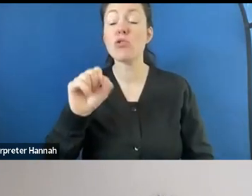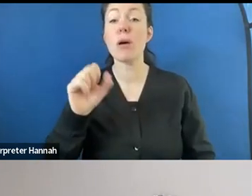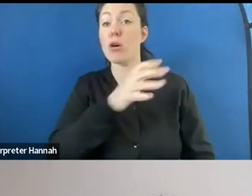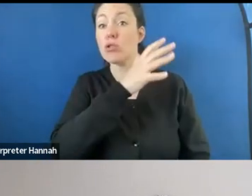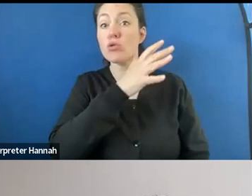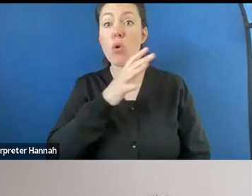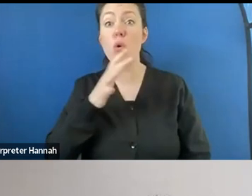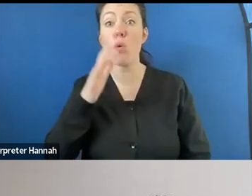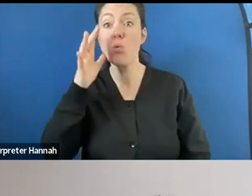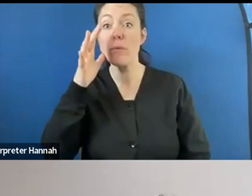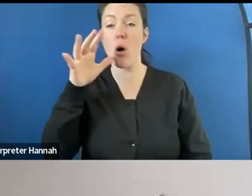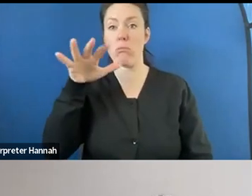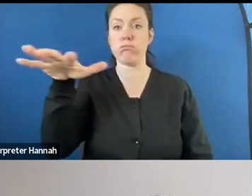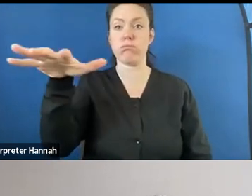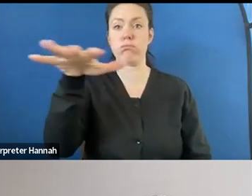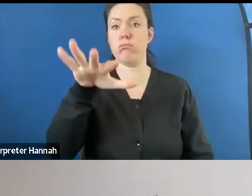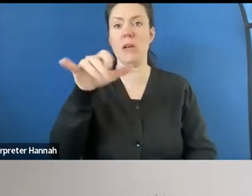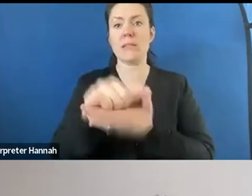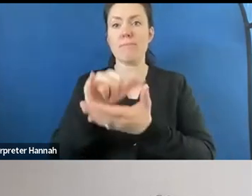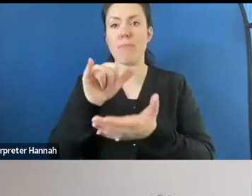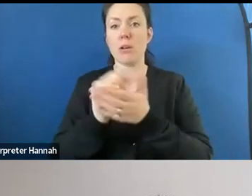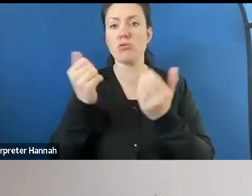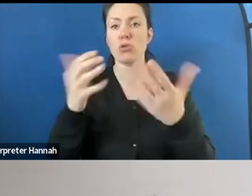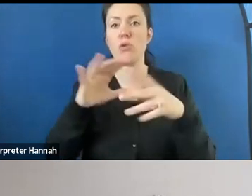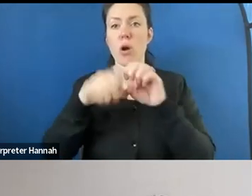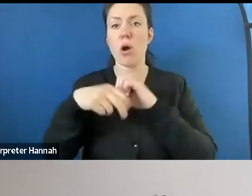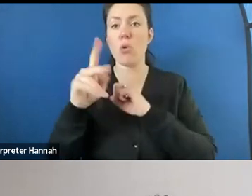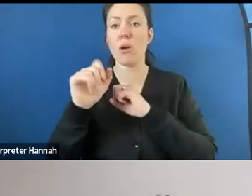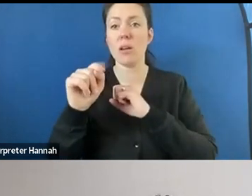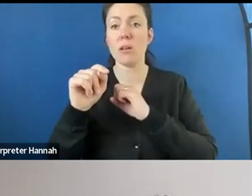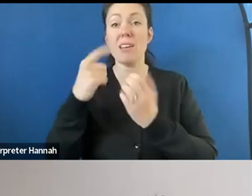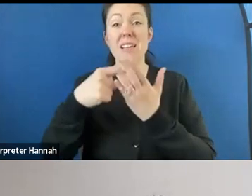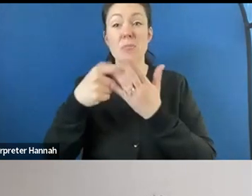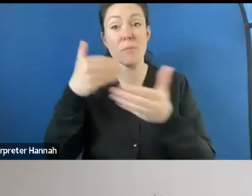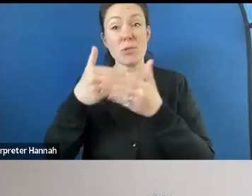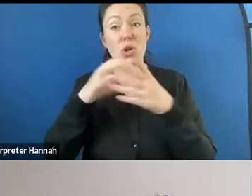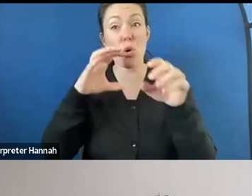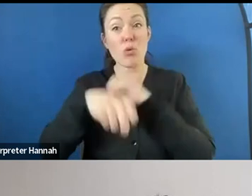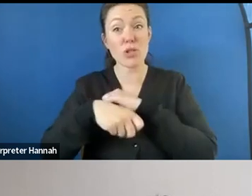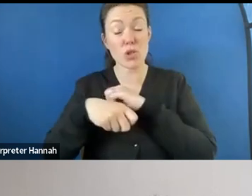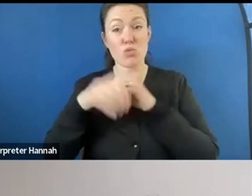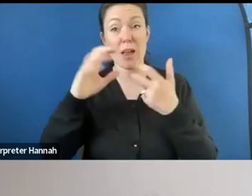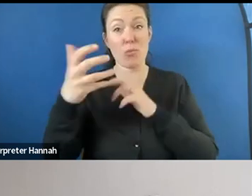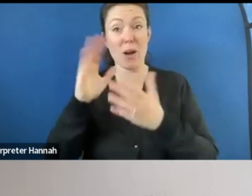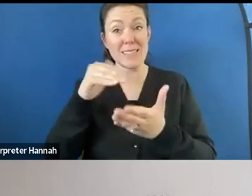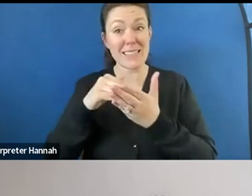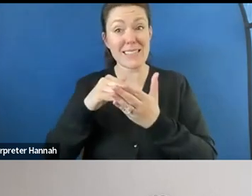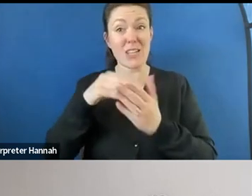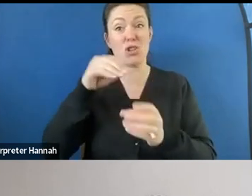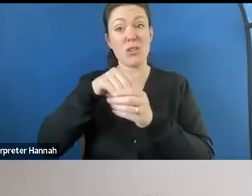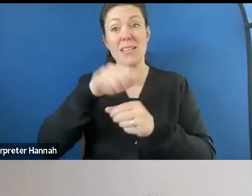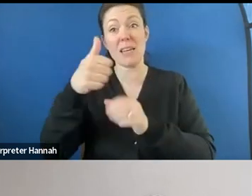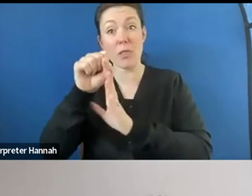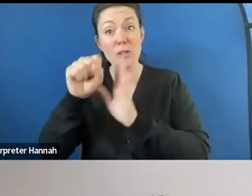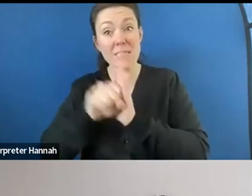nearly impossible. You know, sometimes the closest rape crisis center is over state lines. Well, if you cross state lines to get your